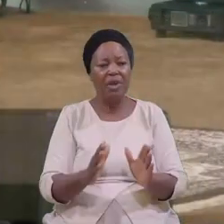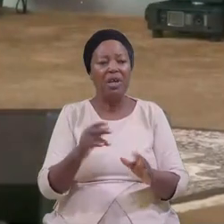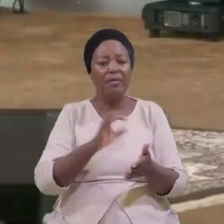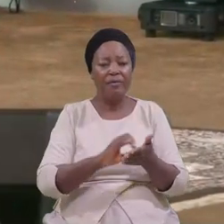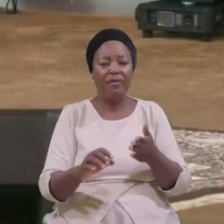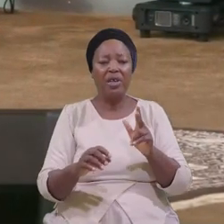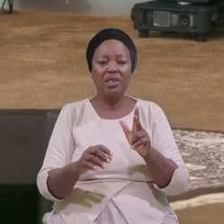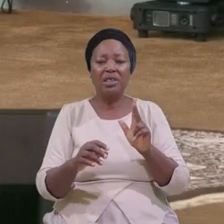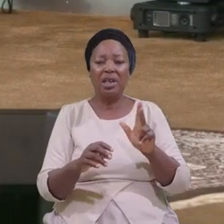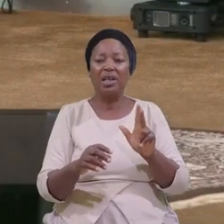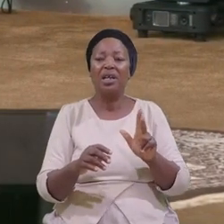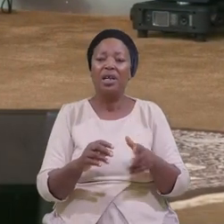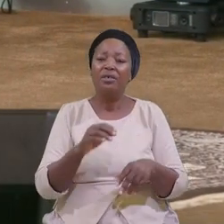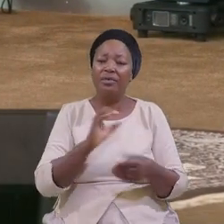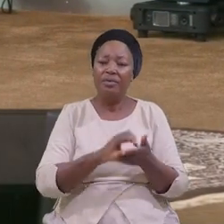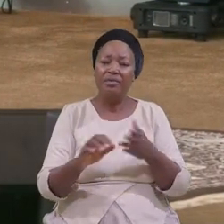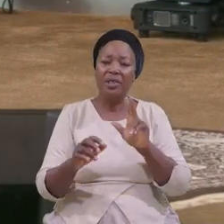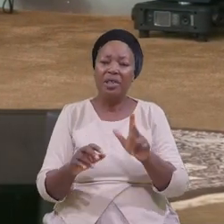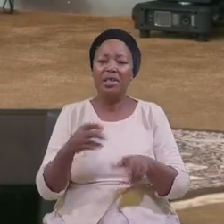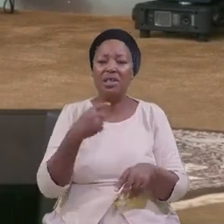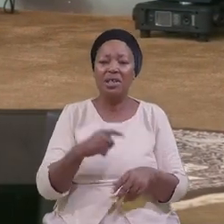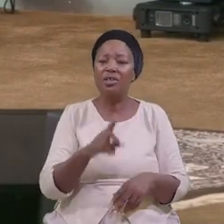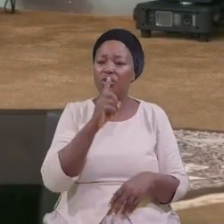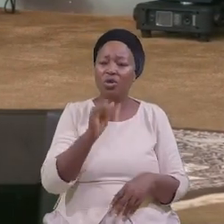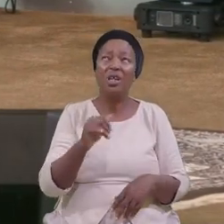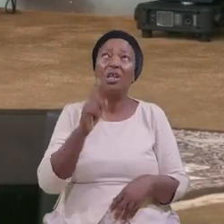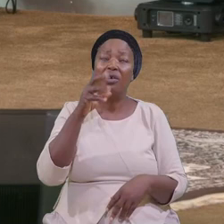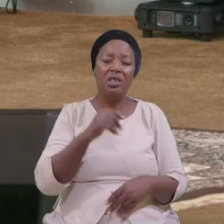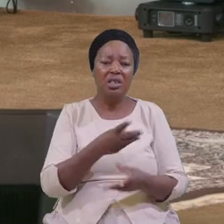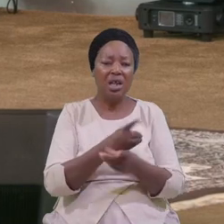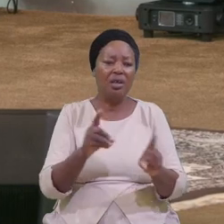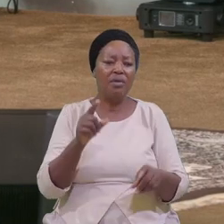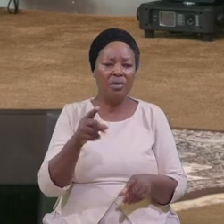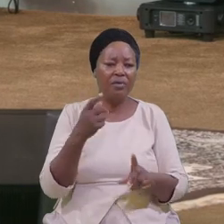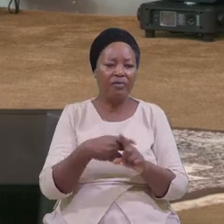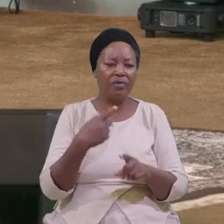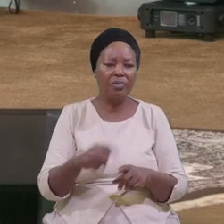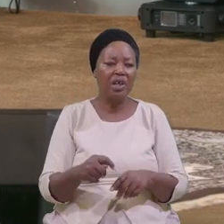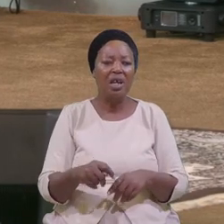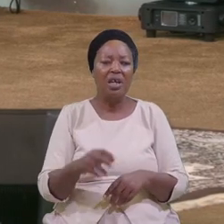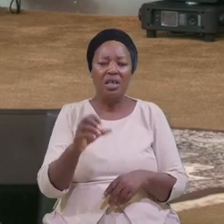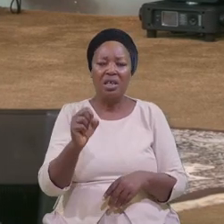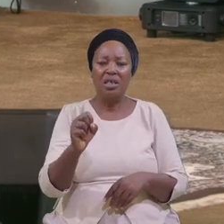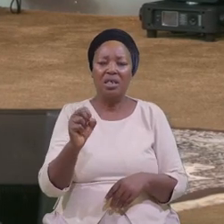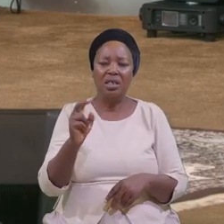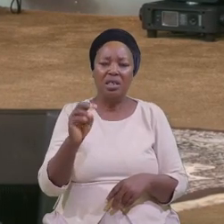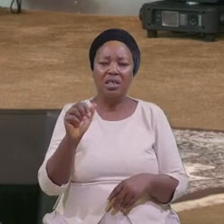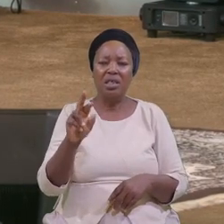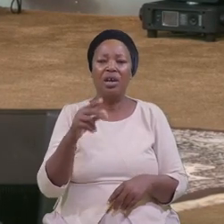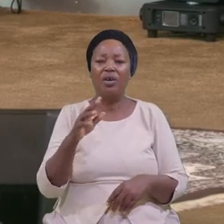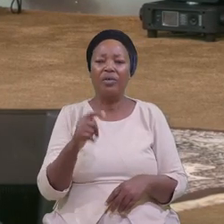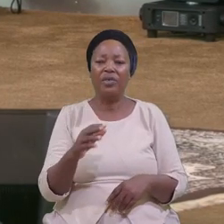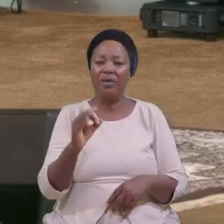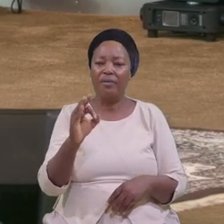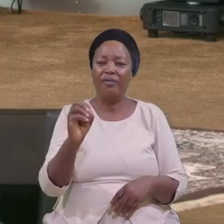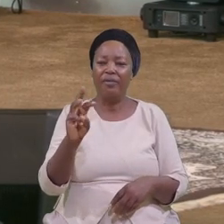it says, surely he shall deliver thee from the snare of the fowler. I thought